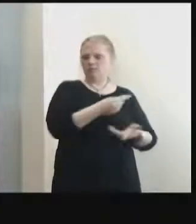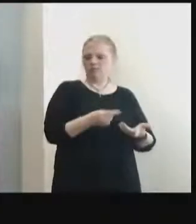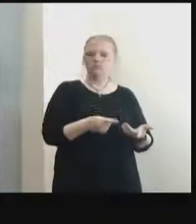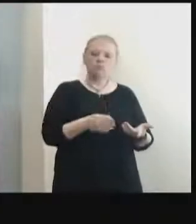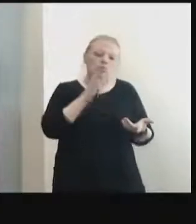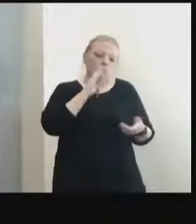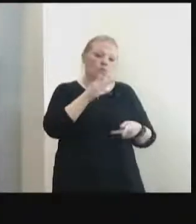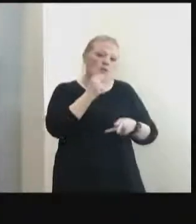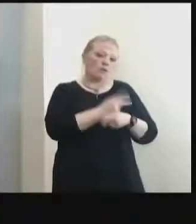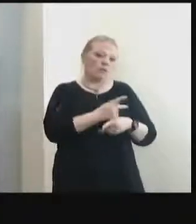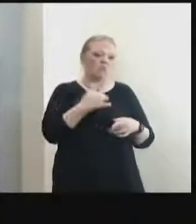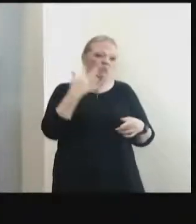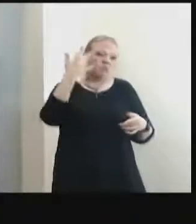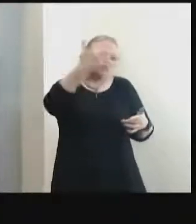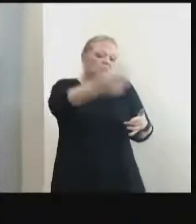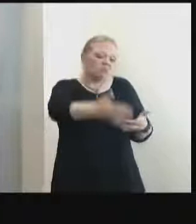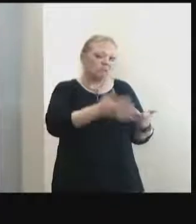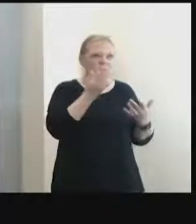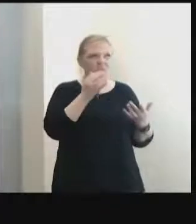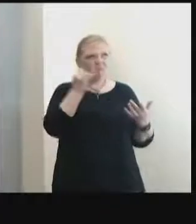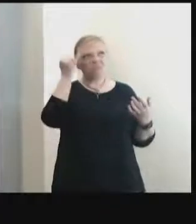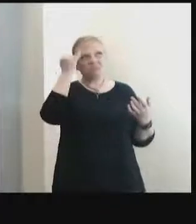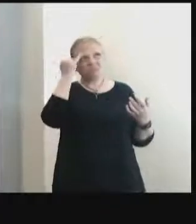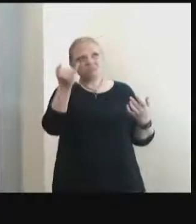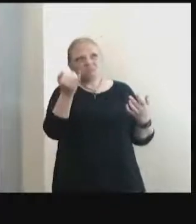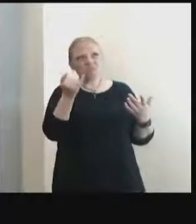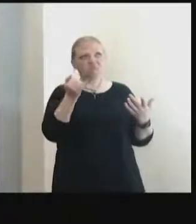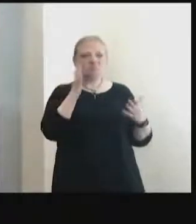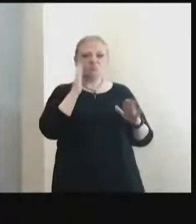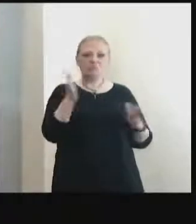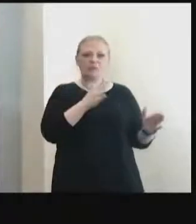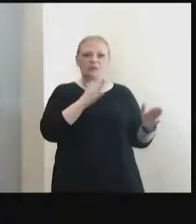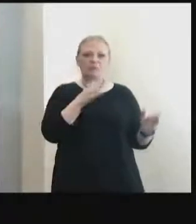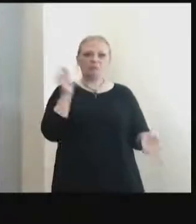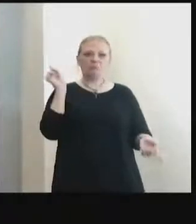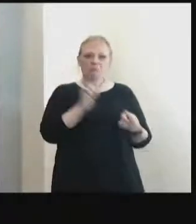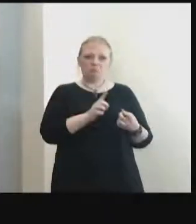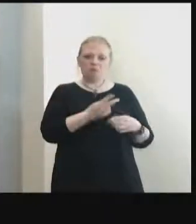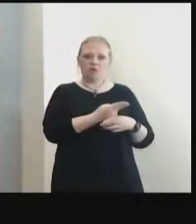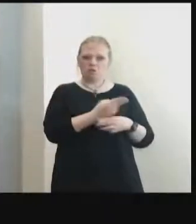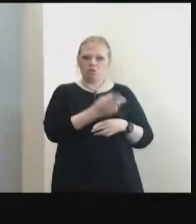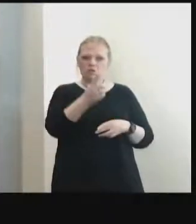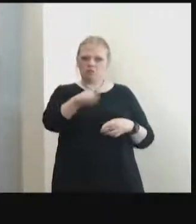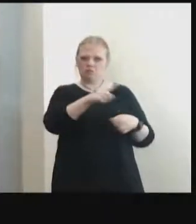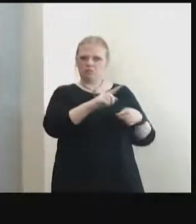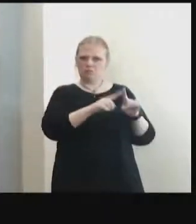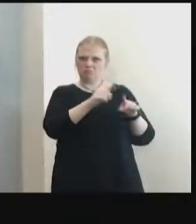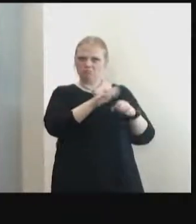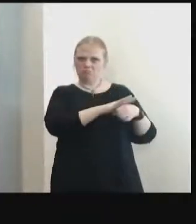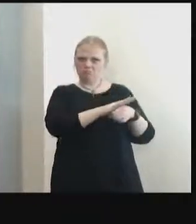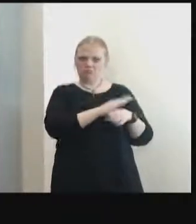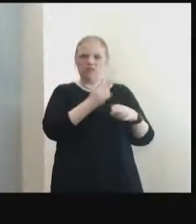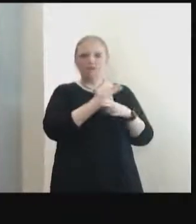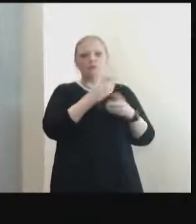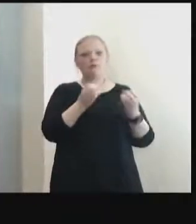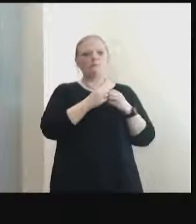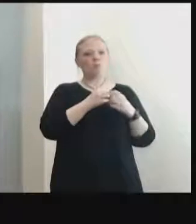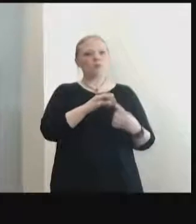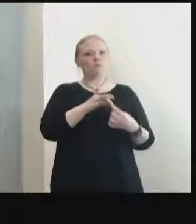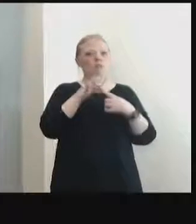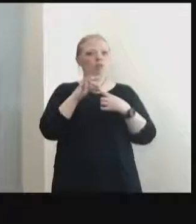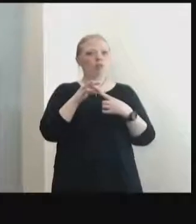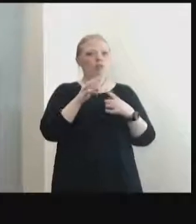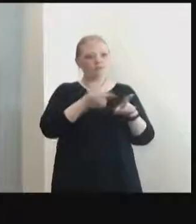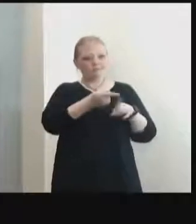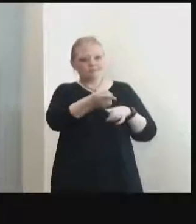going to be keeping those, but eventually I would imagine we do plan on pulling back on using those sites and using more specialized sites. We've already